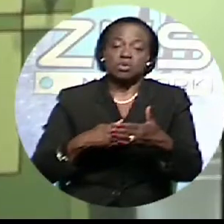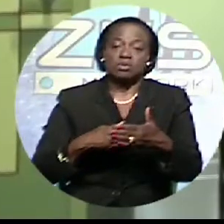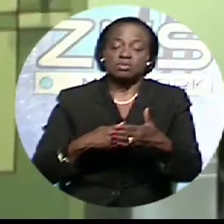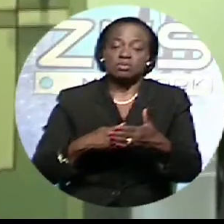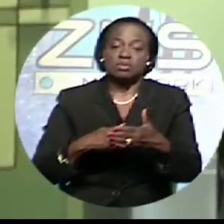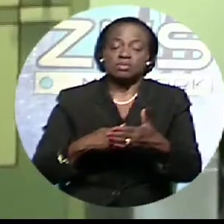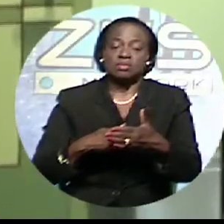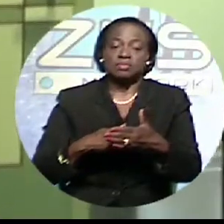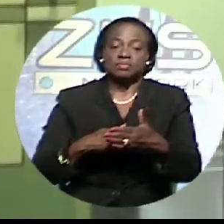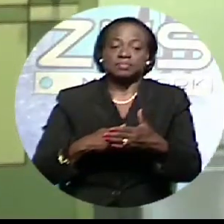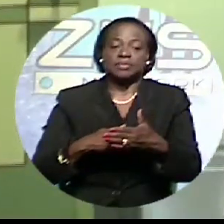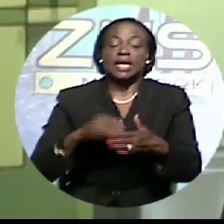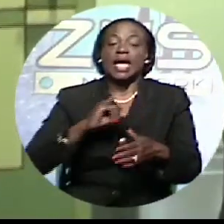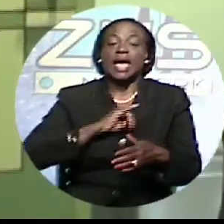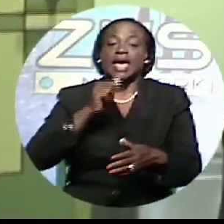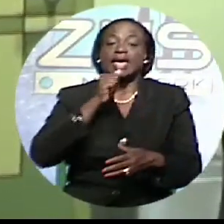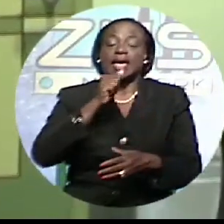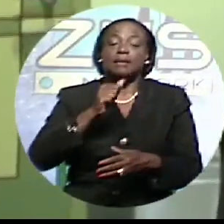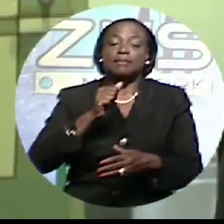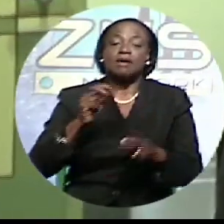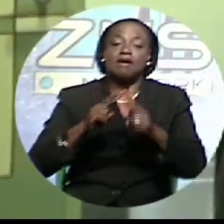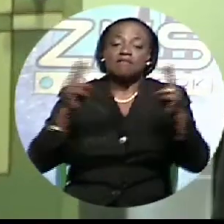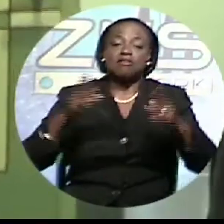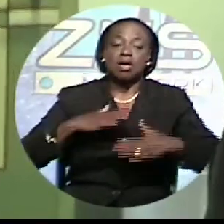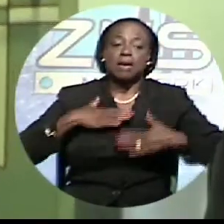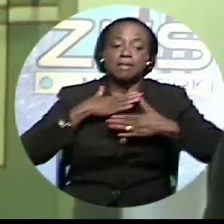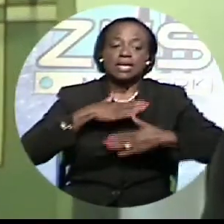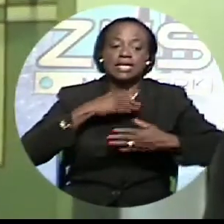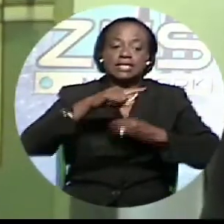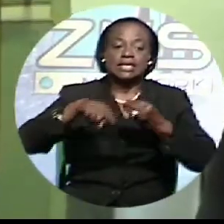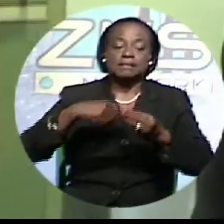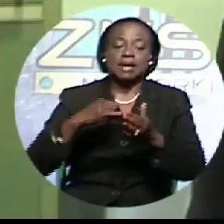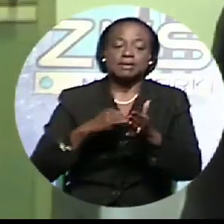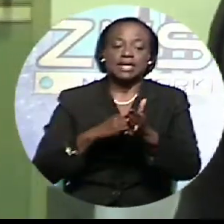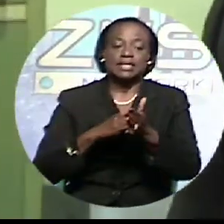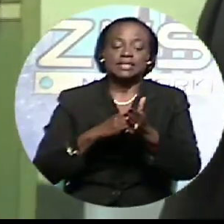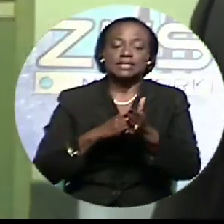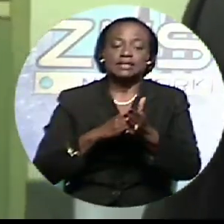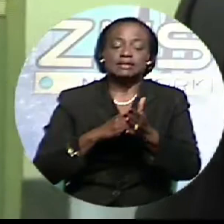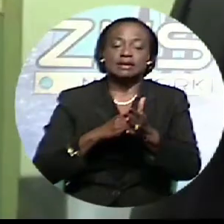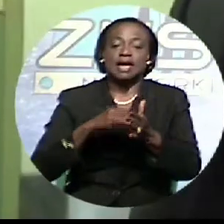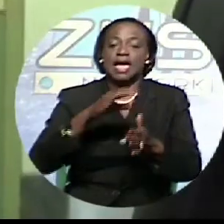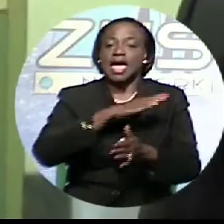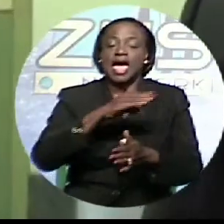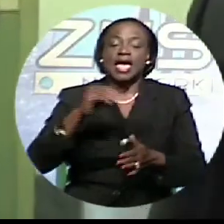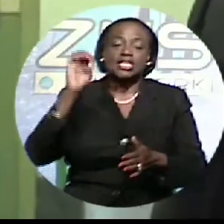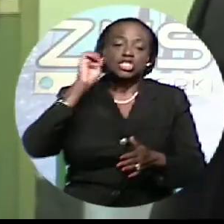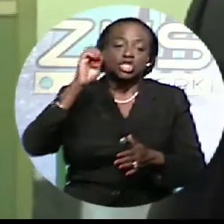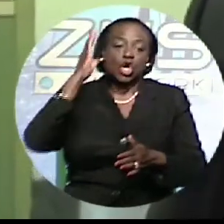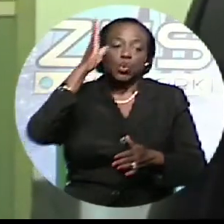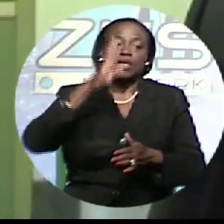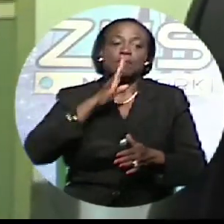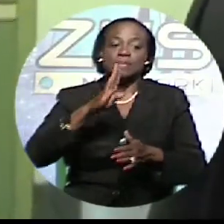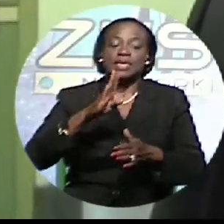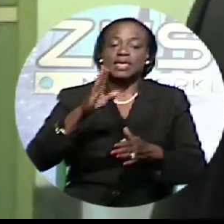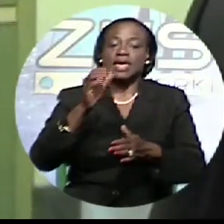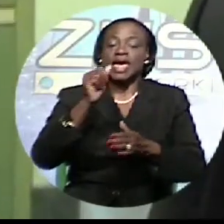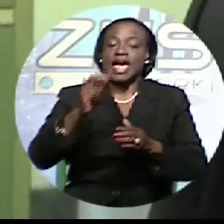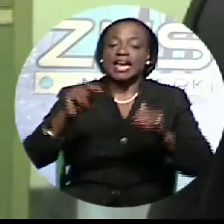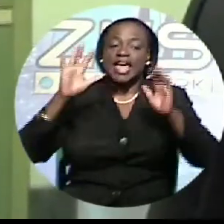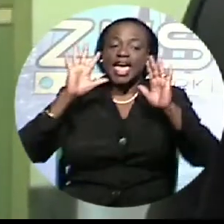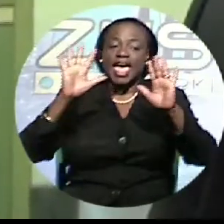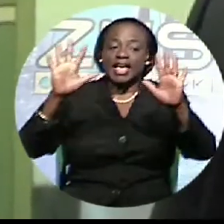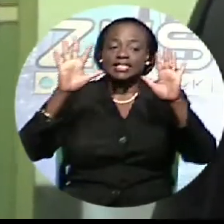enrich in the mix. So I'm very pleased about it, and I think that she will be an excellent